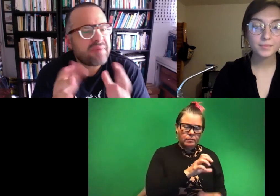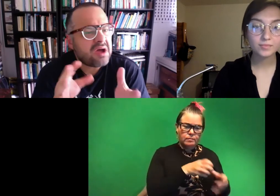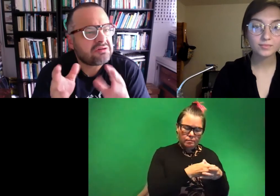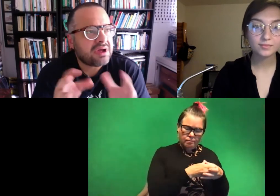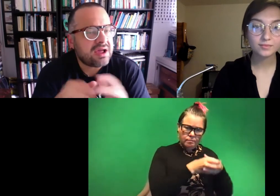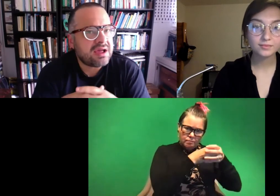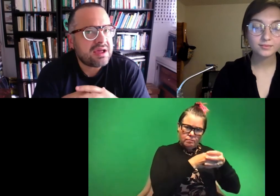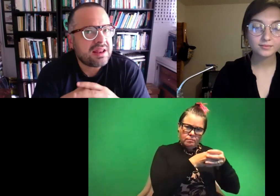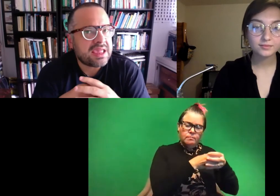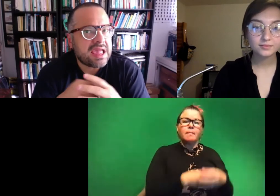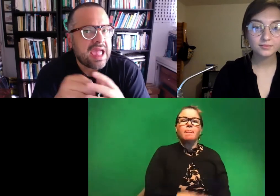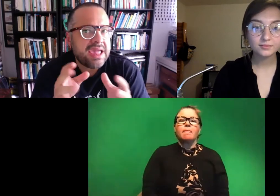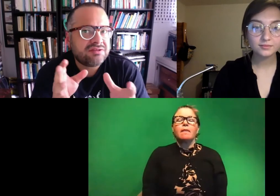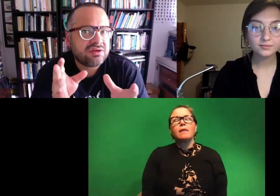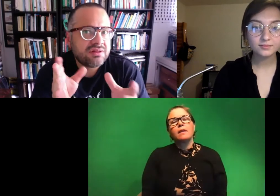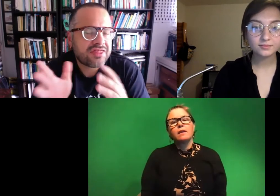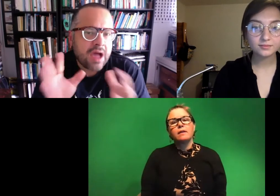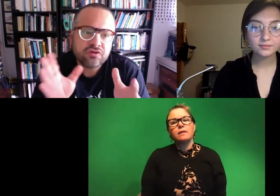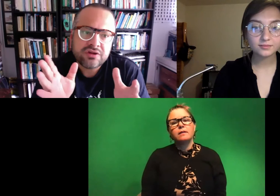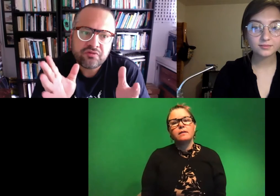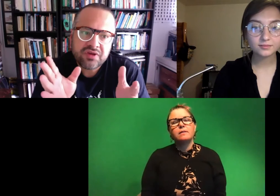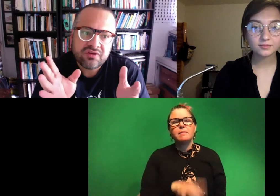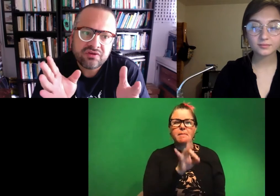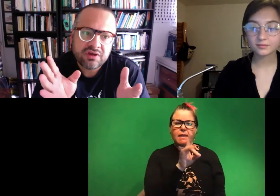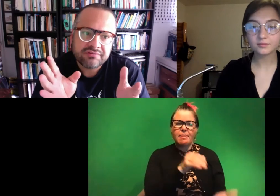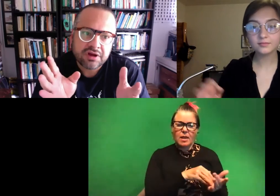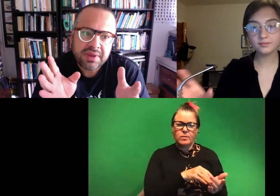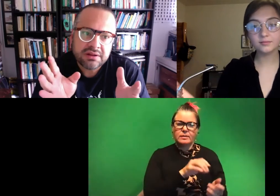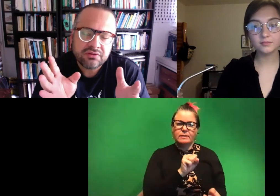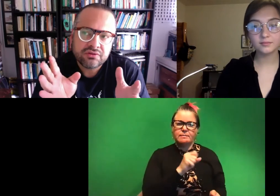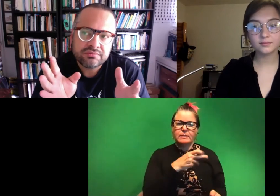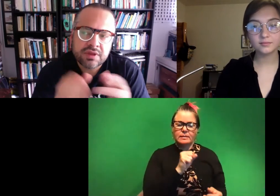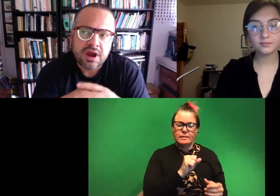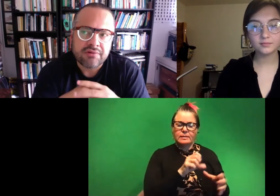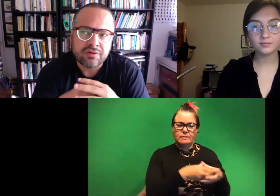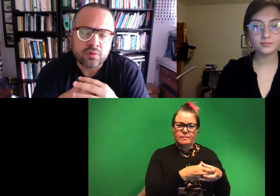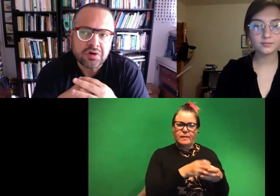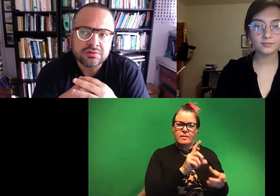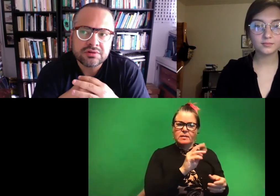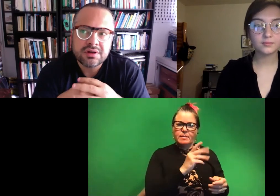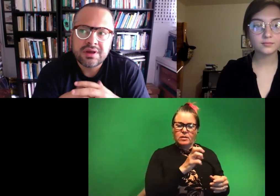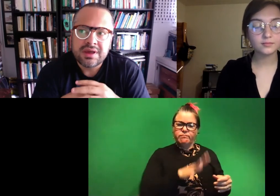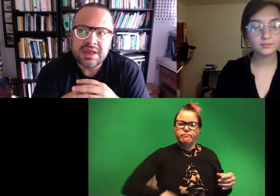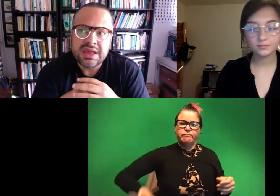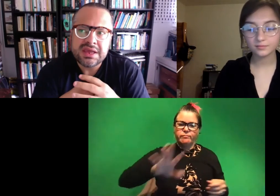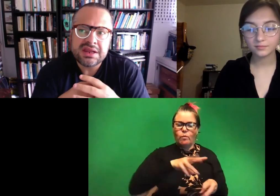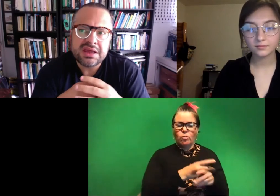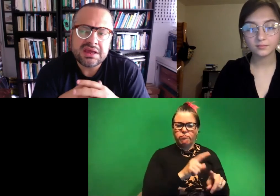It's about like 8,000 species of dung beetles around the world.